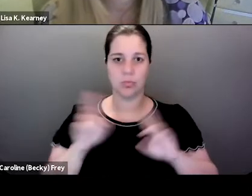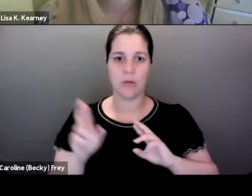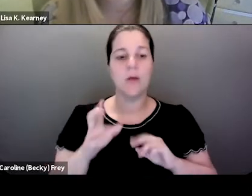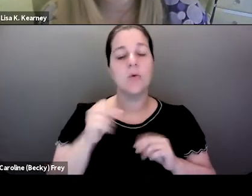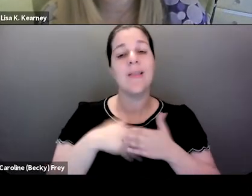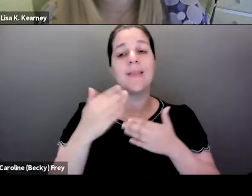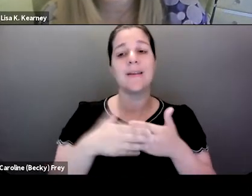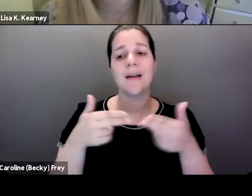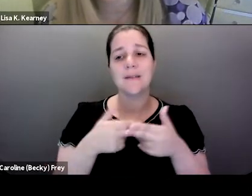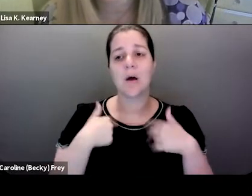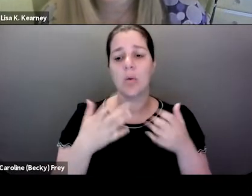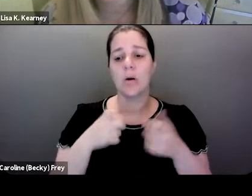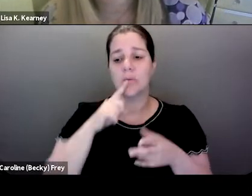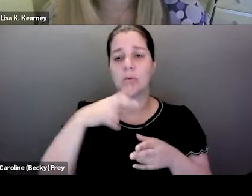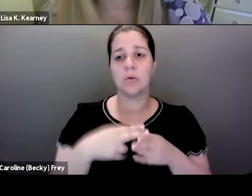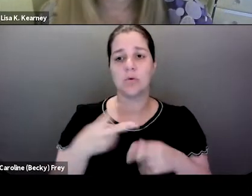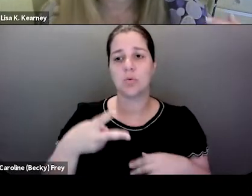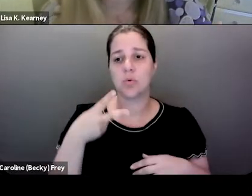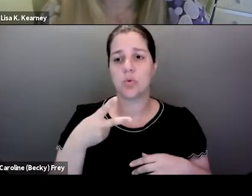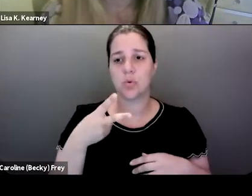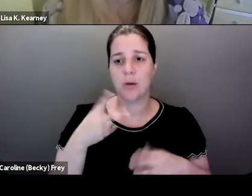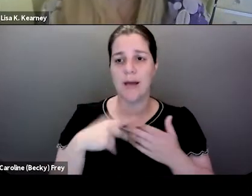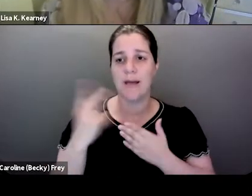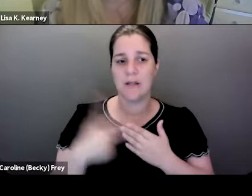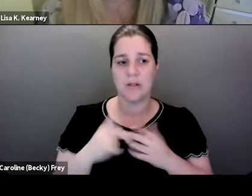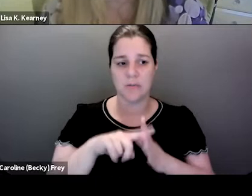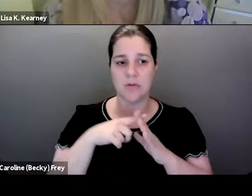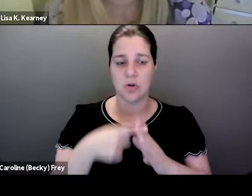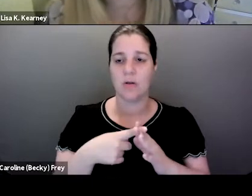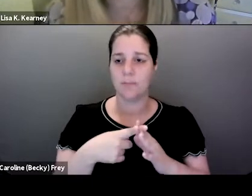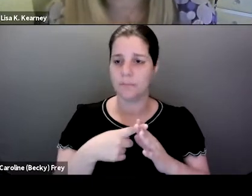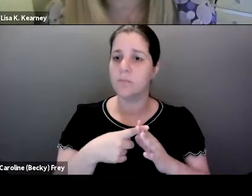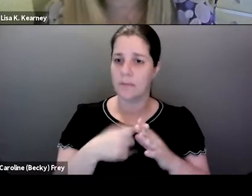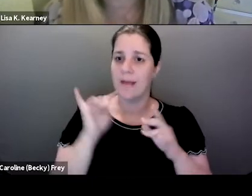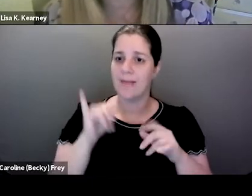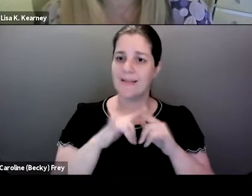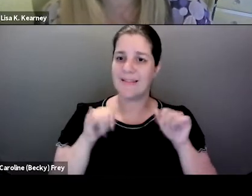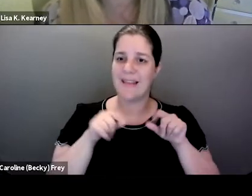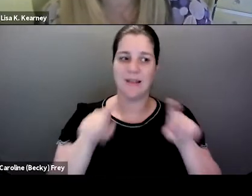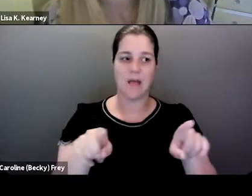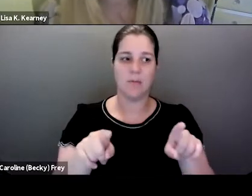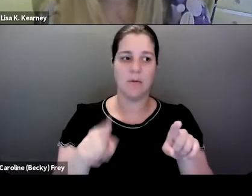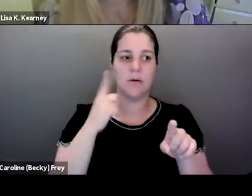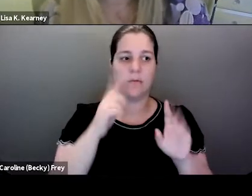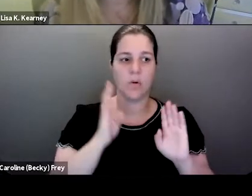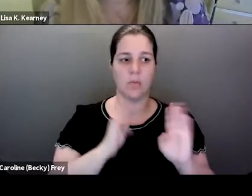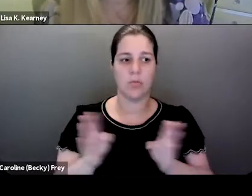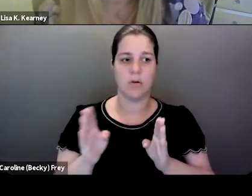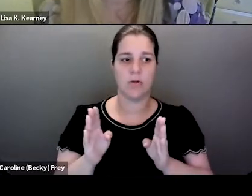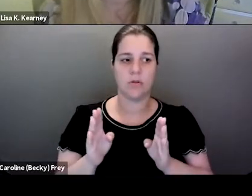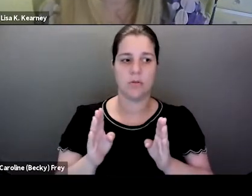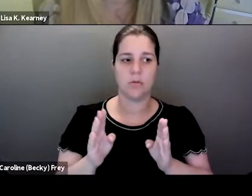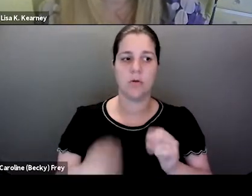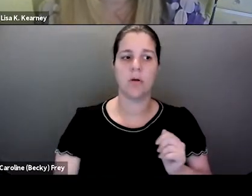2 initiatives we've started also, which is coming in alignment with preparation for 988. One is